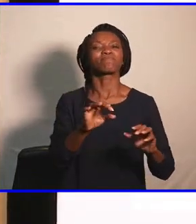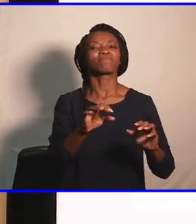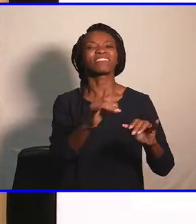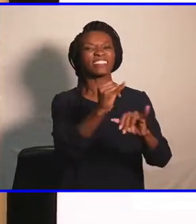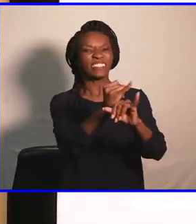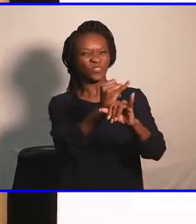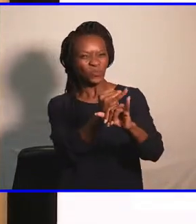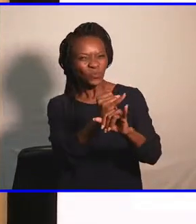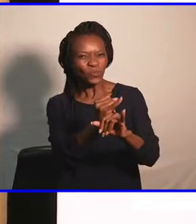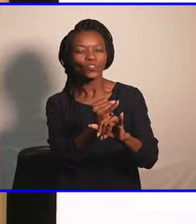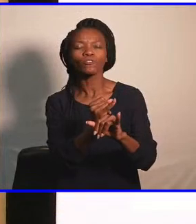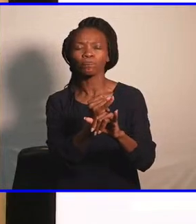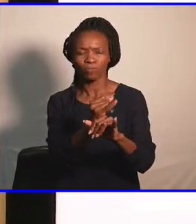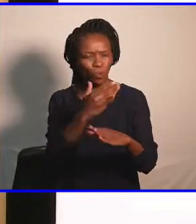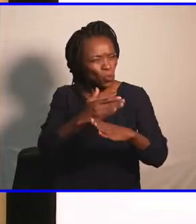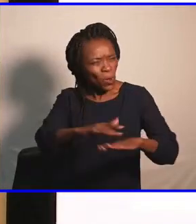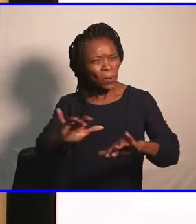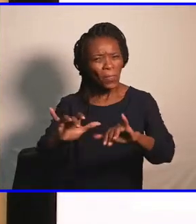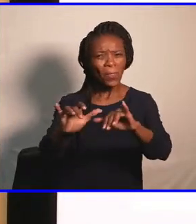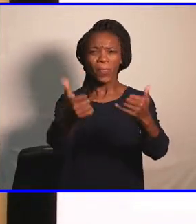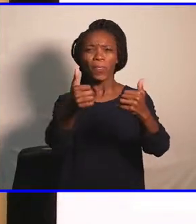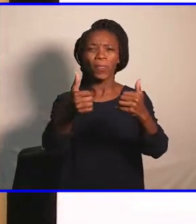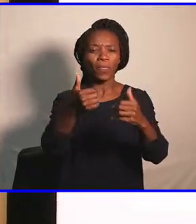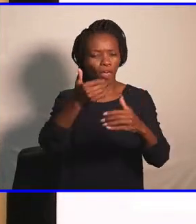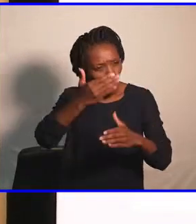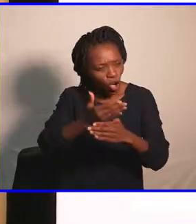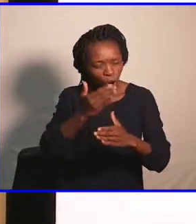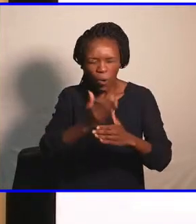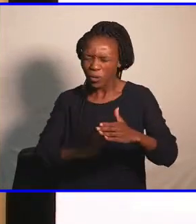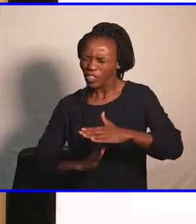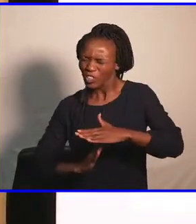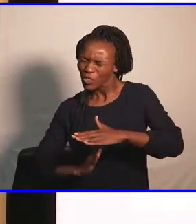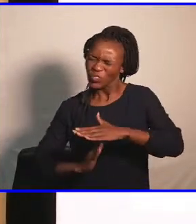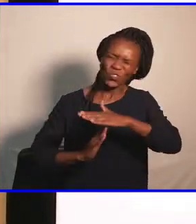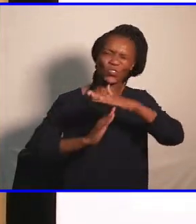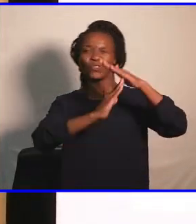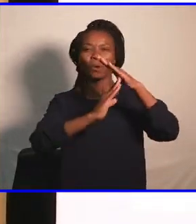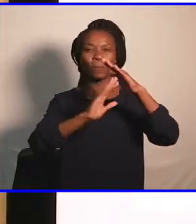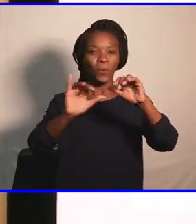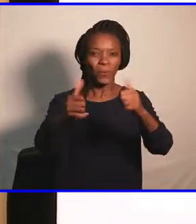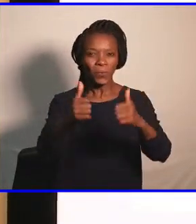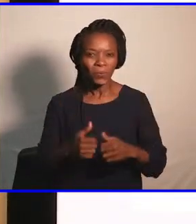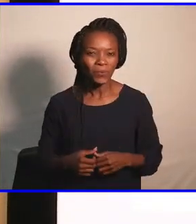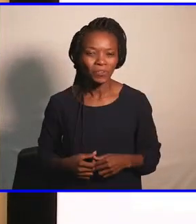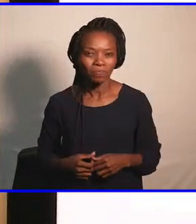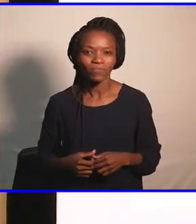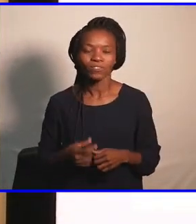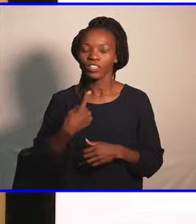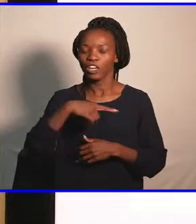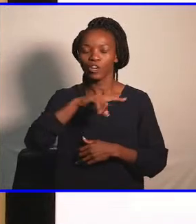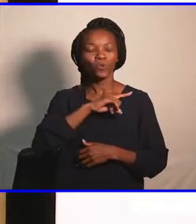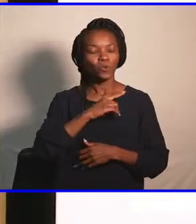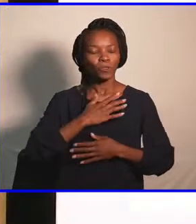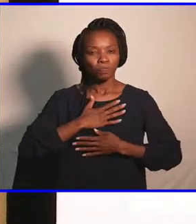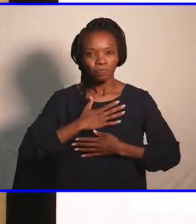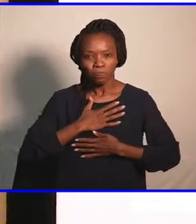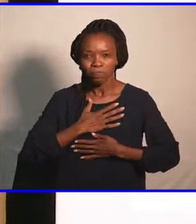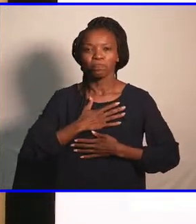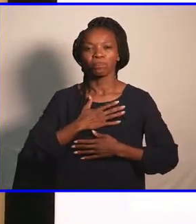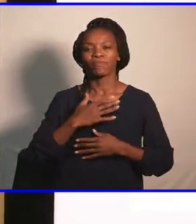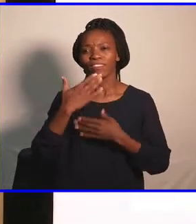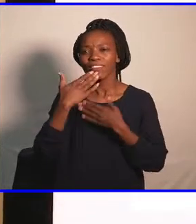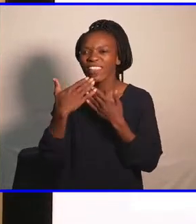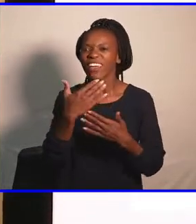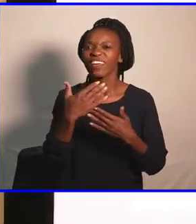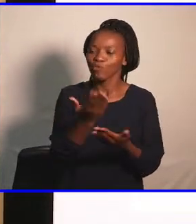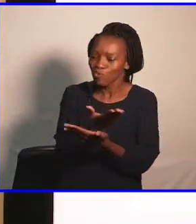is efficient and that is operating at the top of its game. And that we can credit to yourself